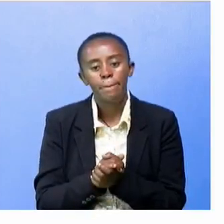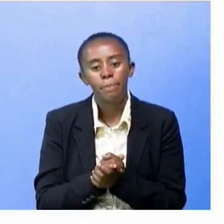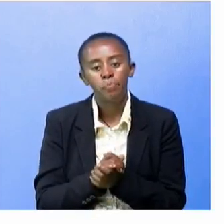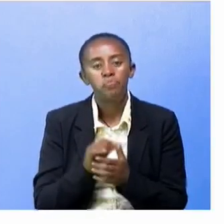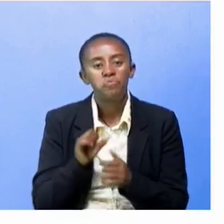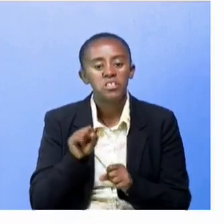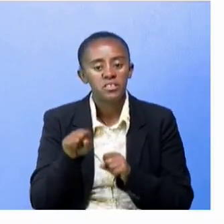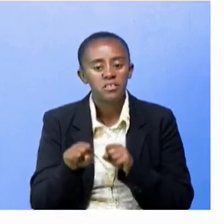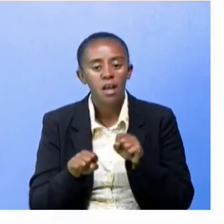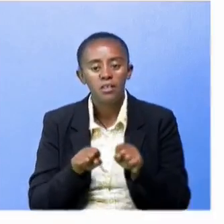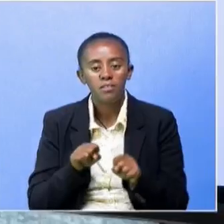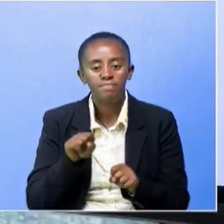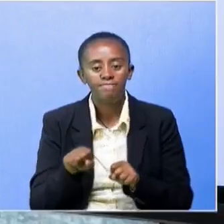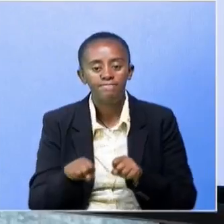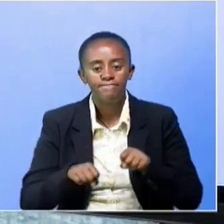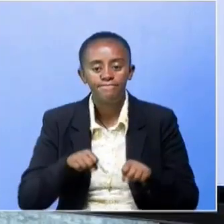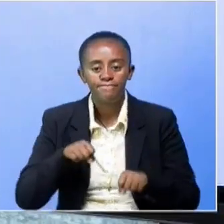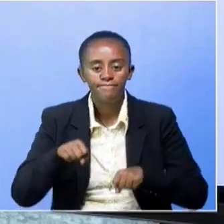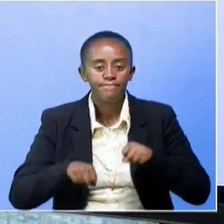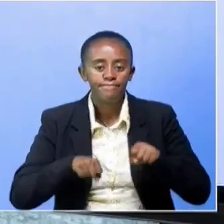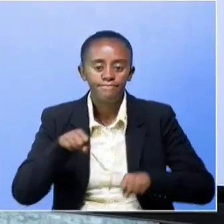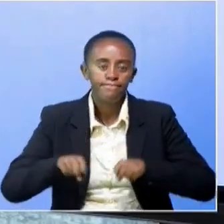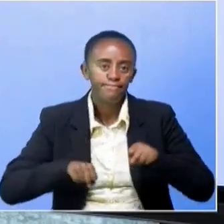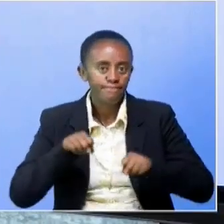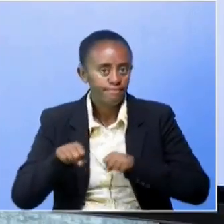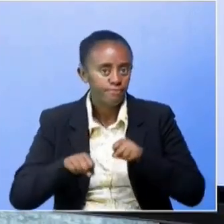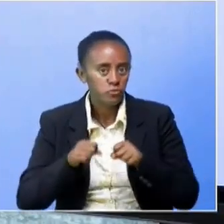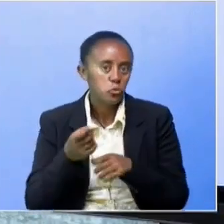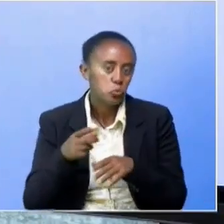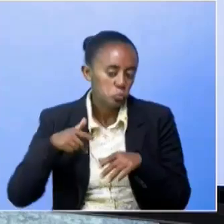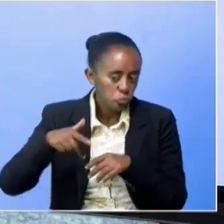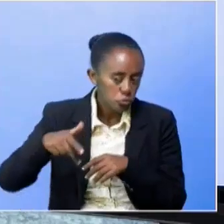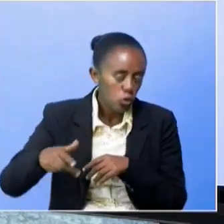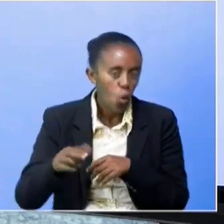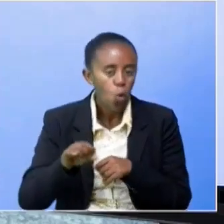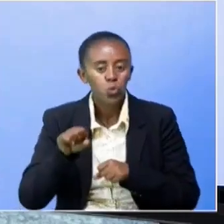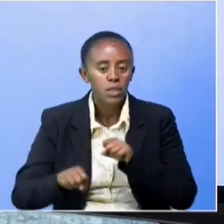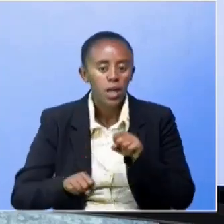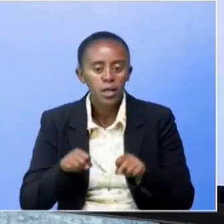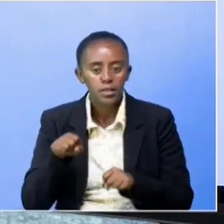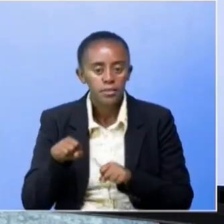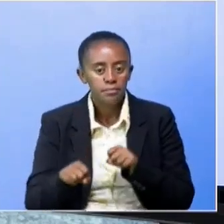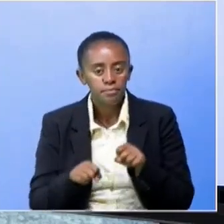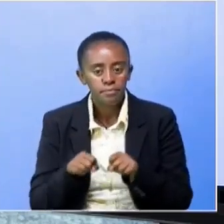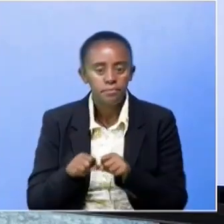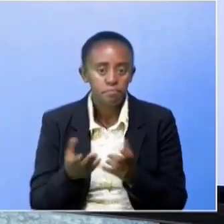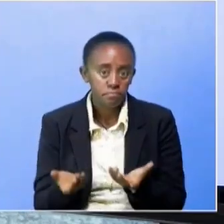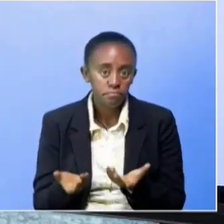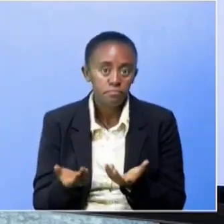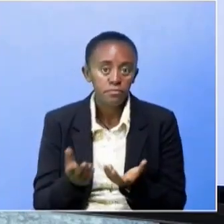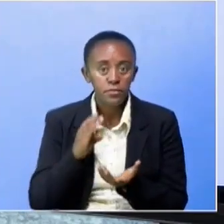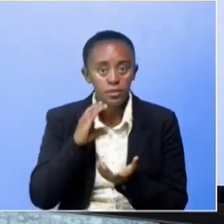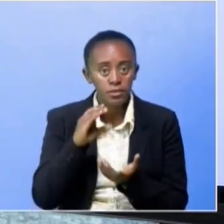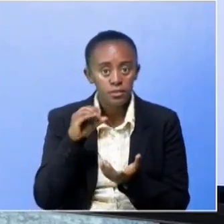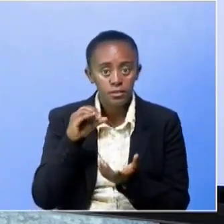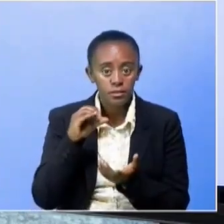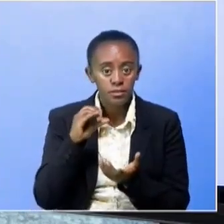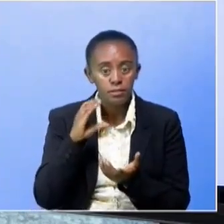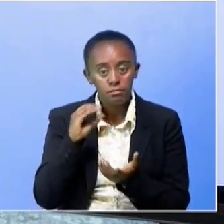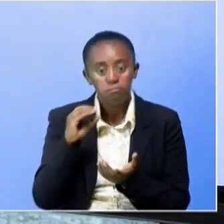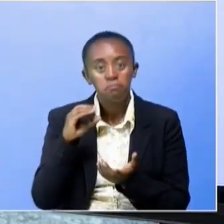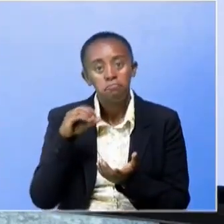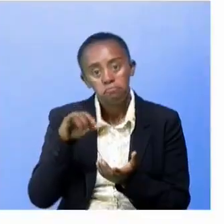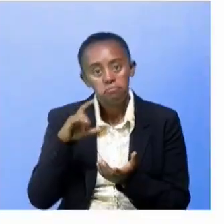cycle. Walking or cycling. It is what? Walking or cycling is